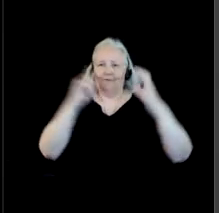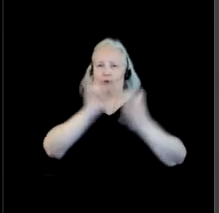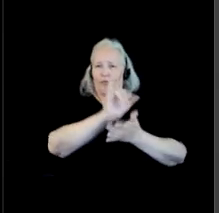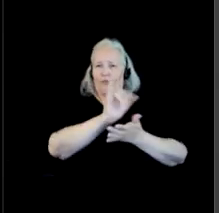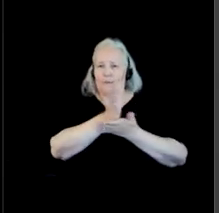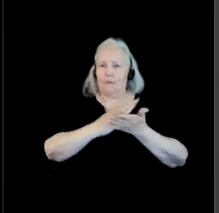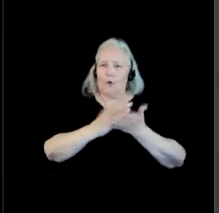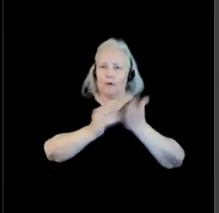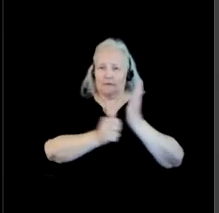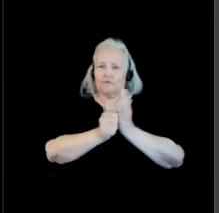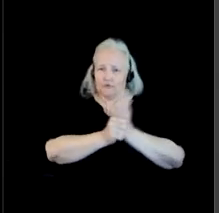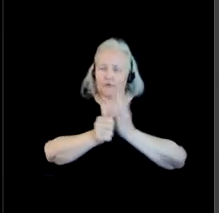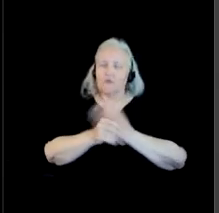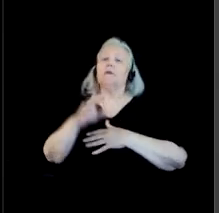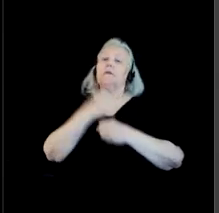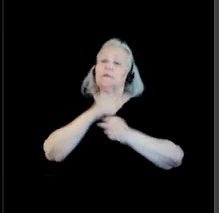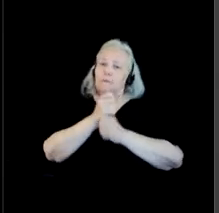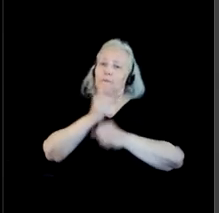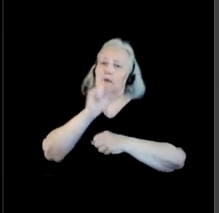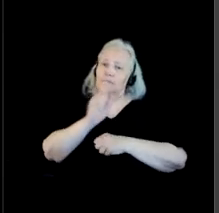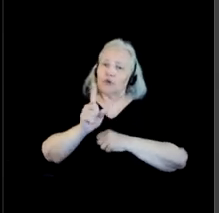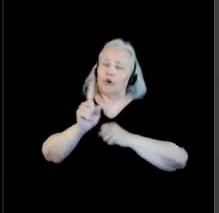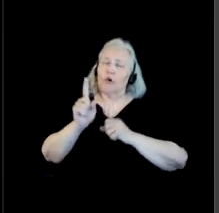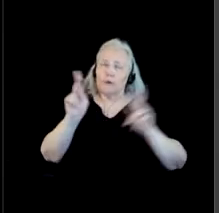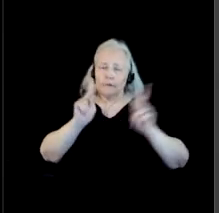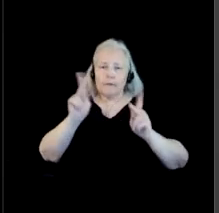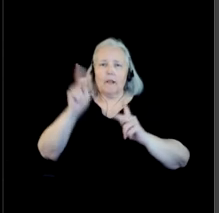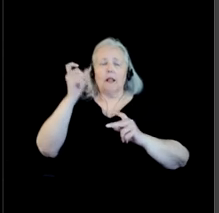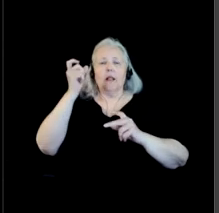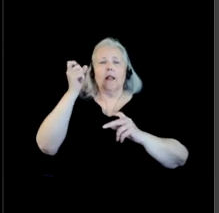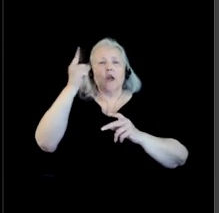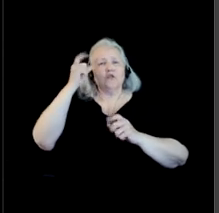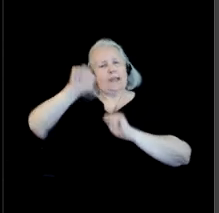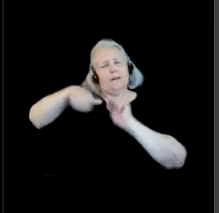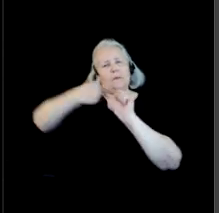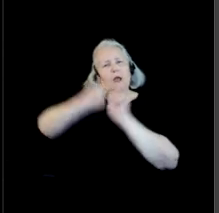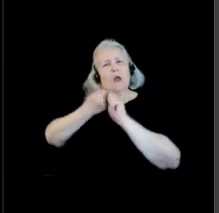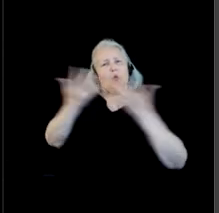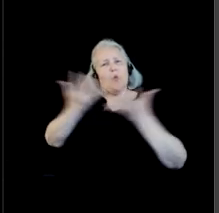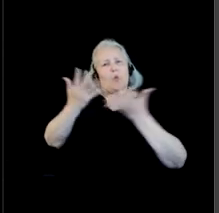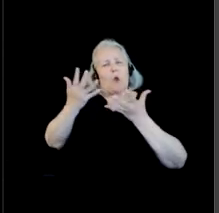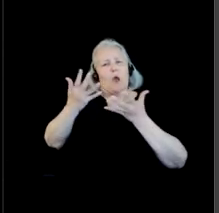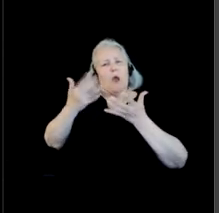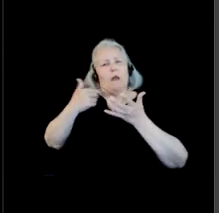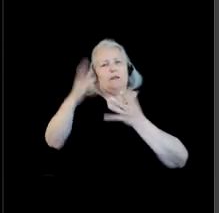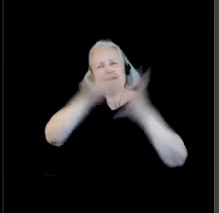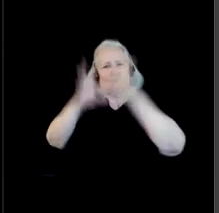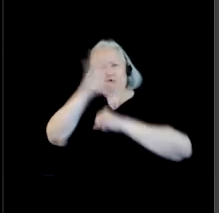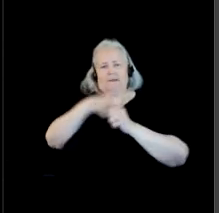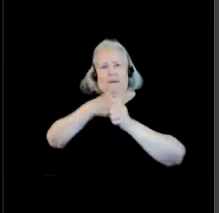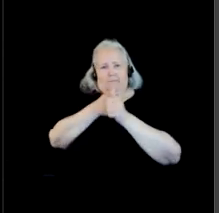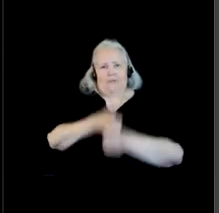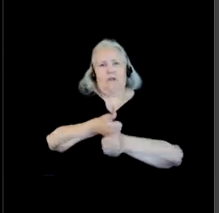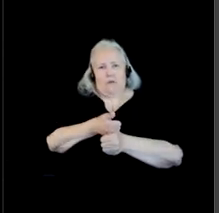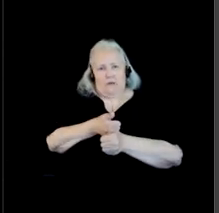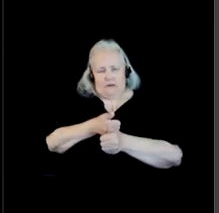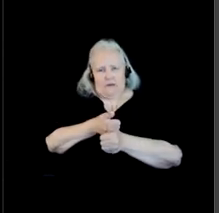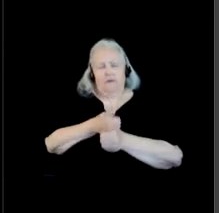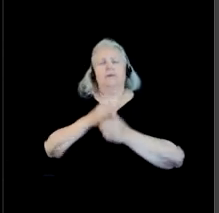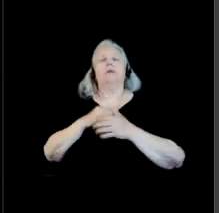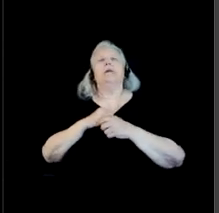of making sure people know the assumptions that I would work with as in terms